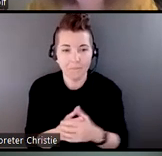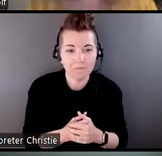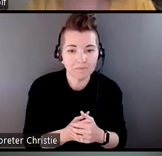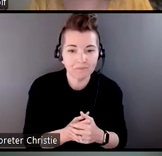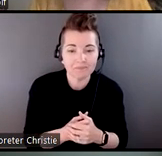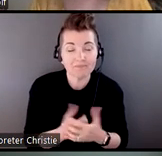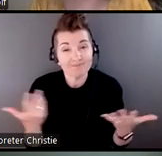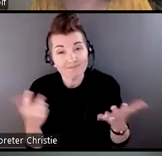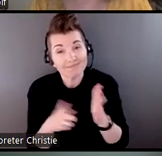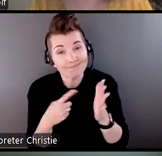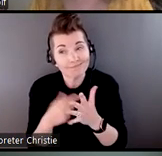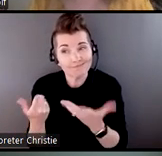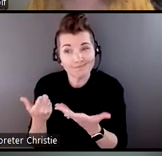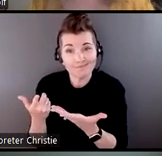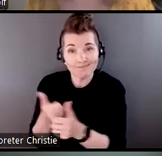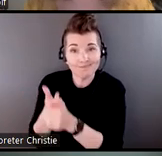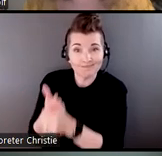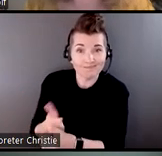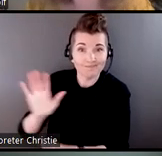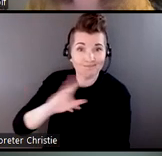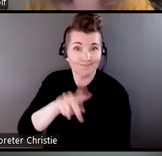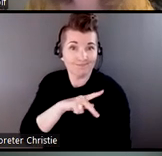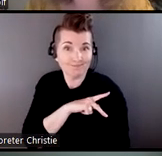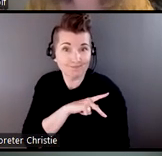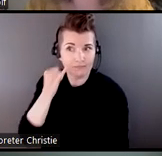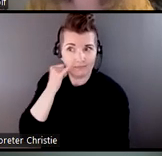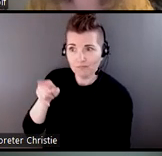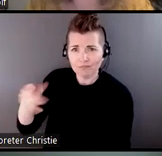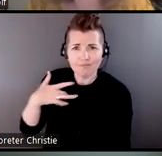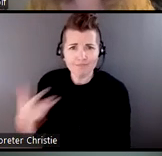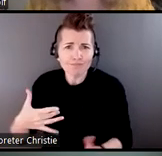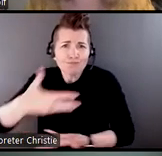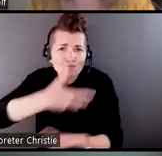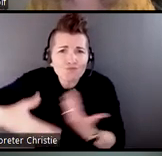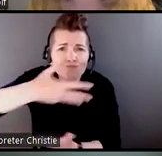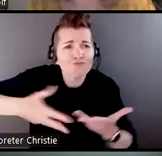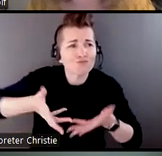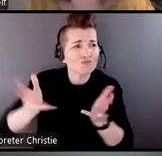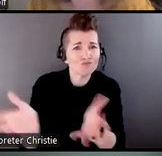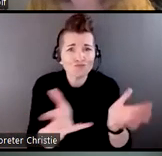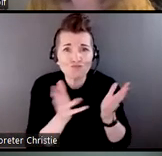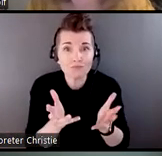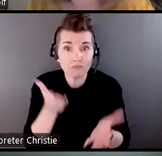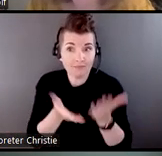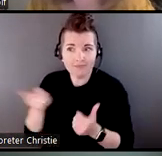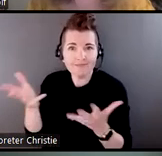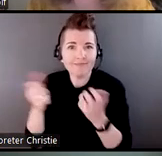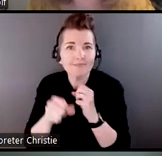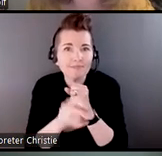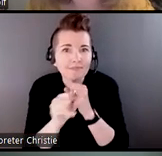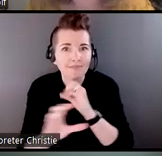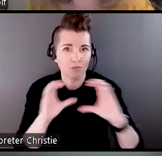personality. If you are a people person, you might be more interested in looking at marketing and